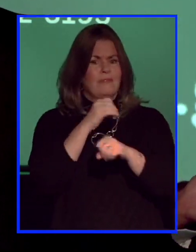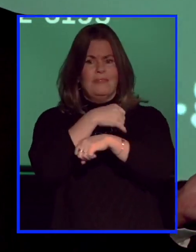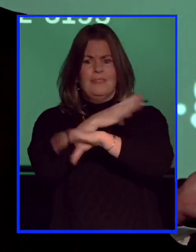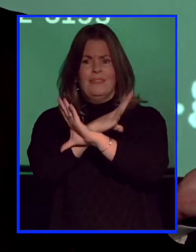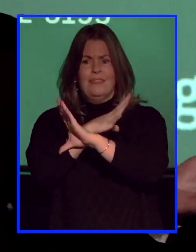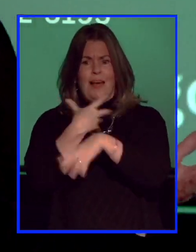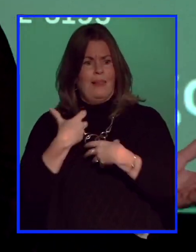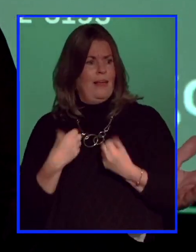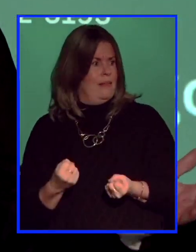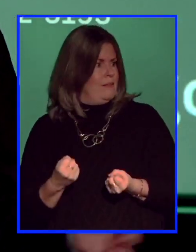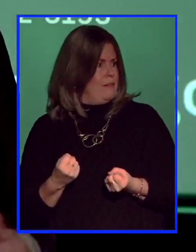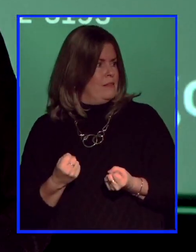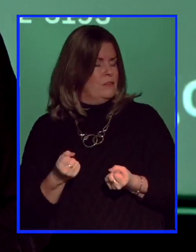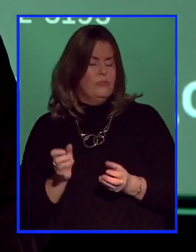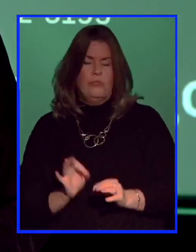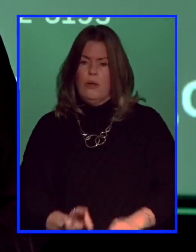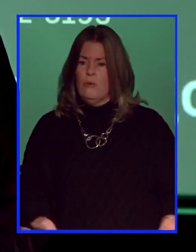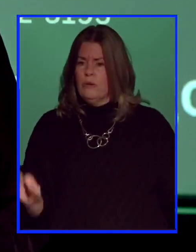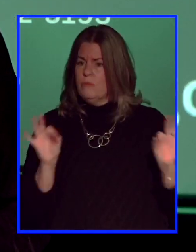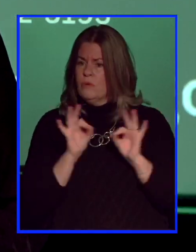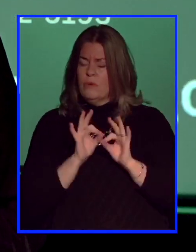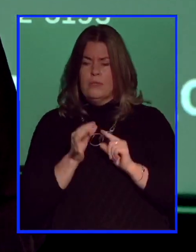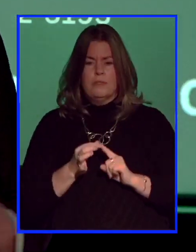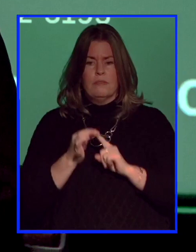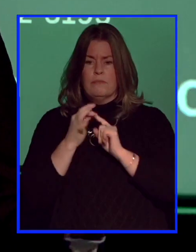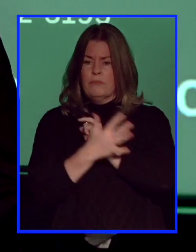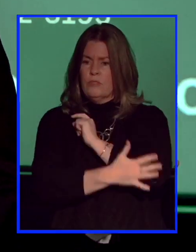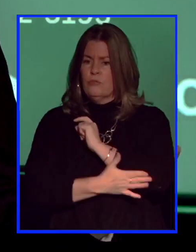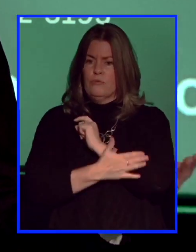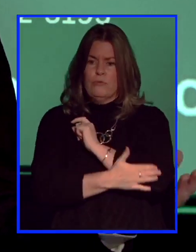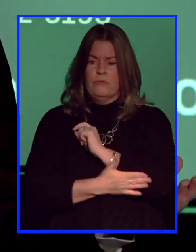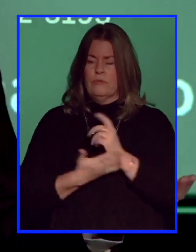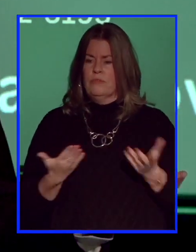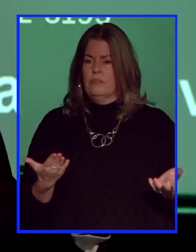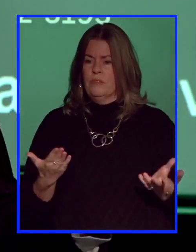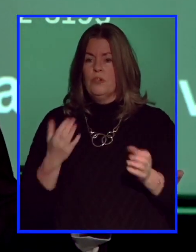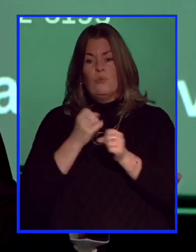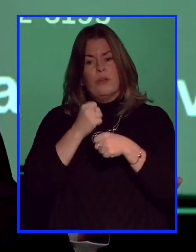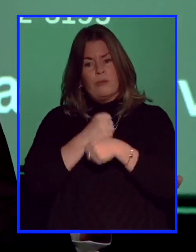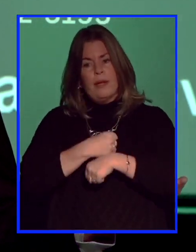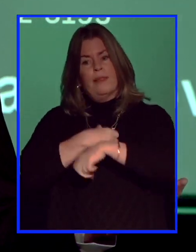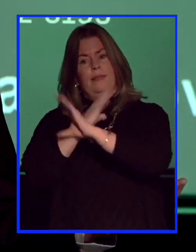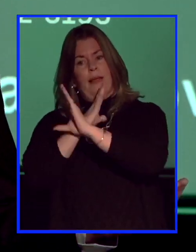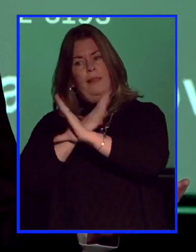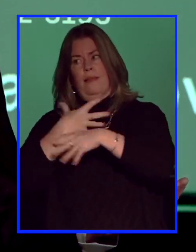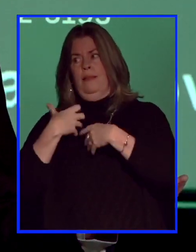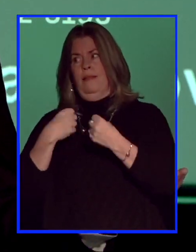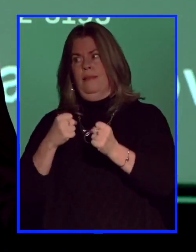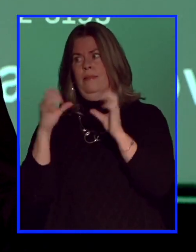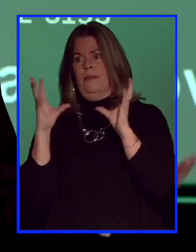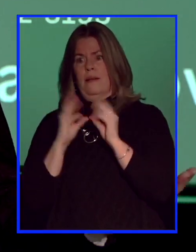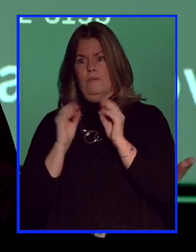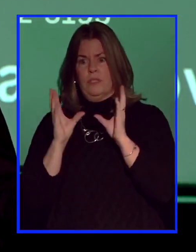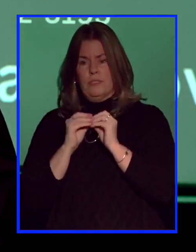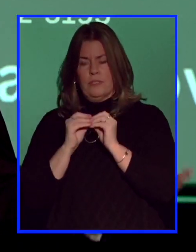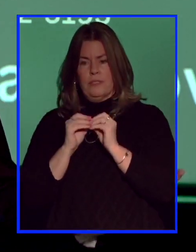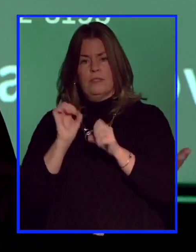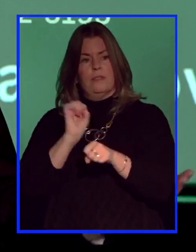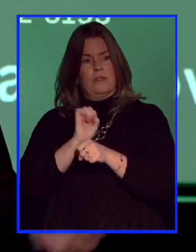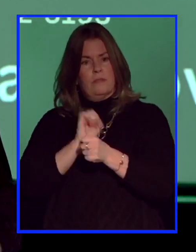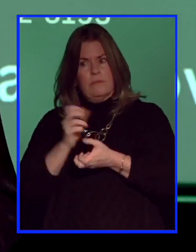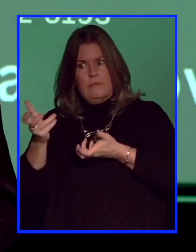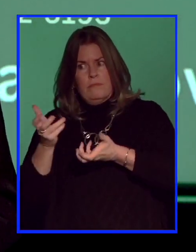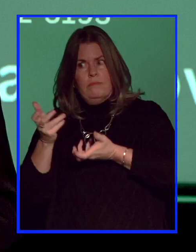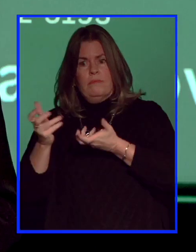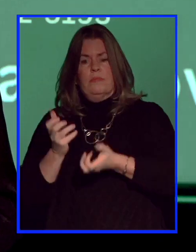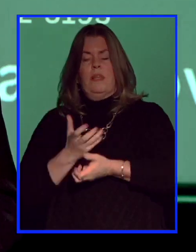is, especially in rural America? We created the telehealth conference. And I work with lots